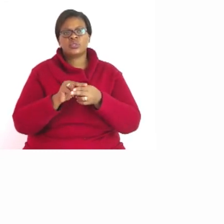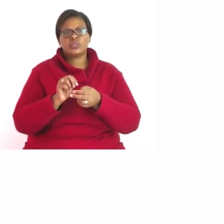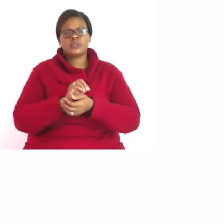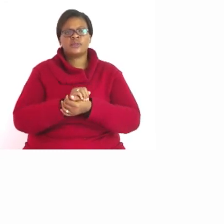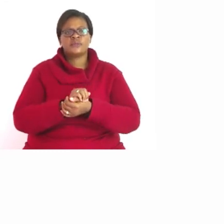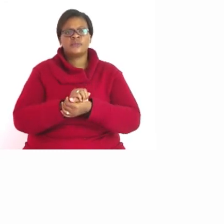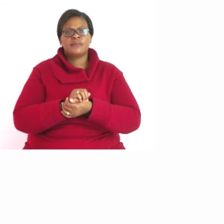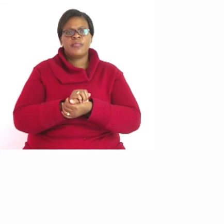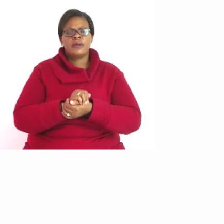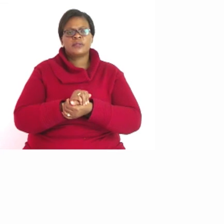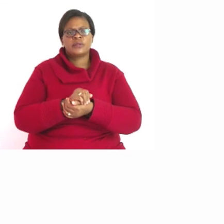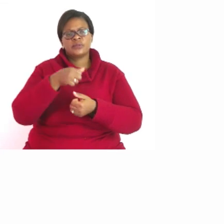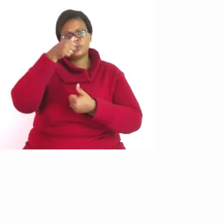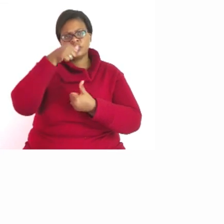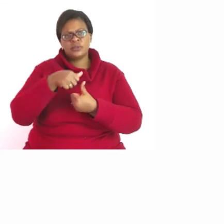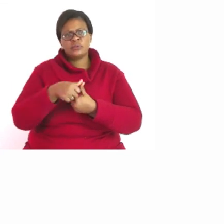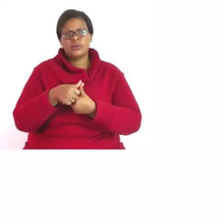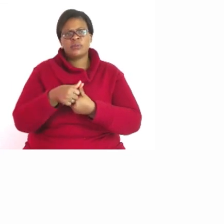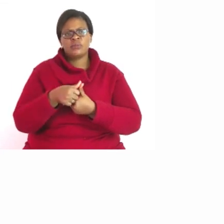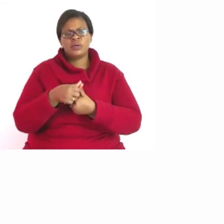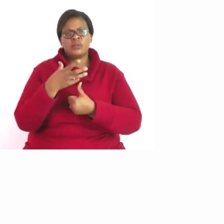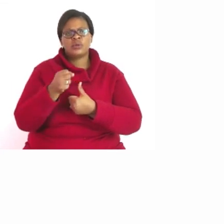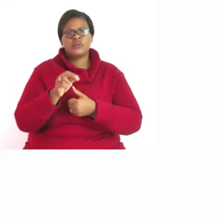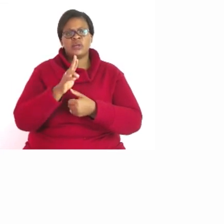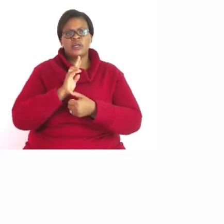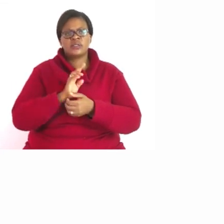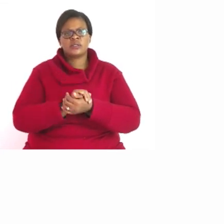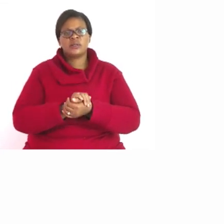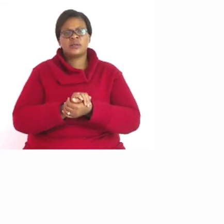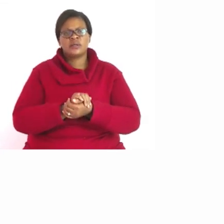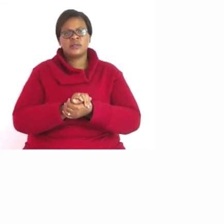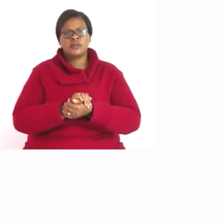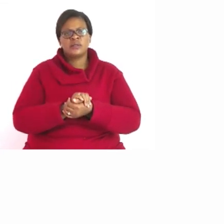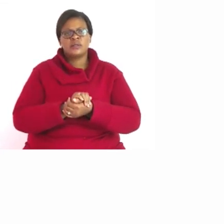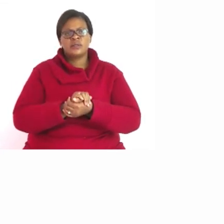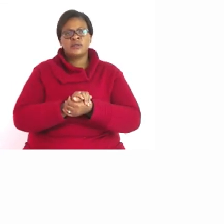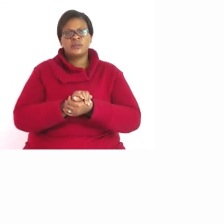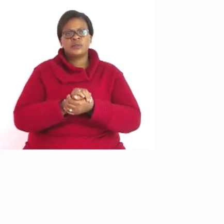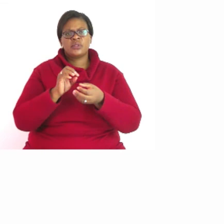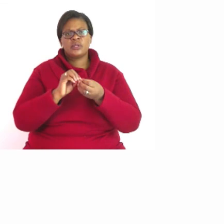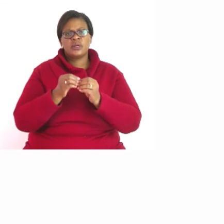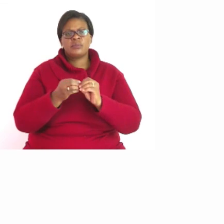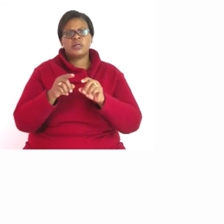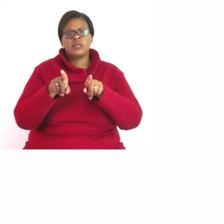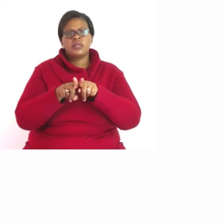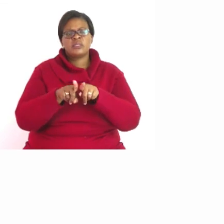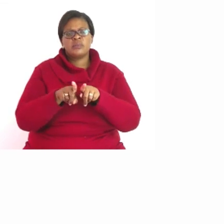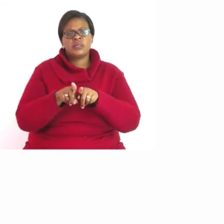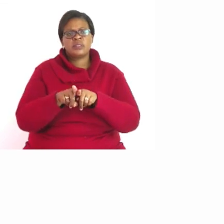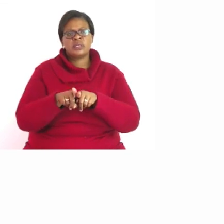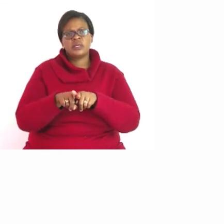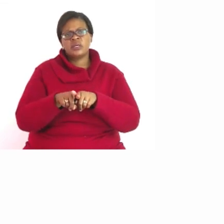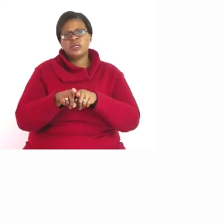but remember to give the answer. So you write the number as a product of